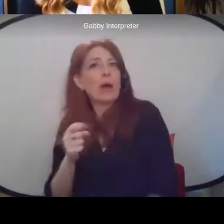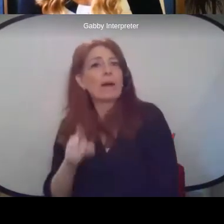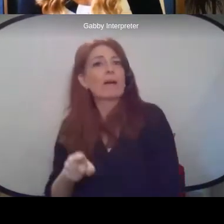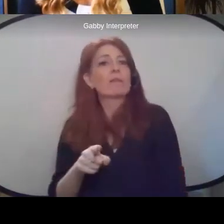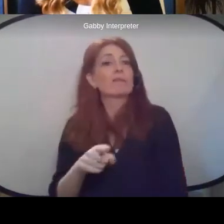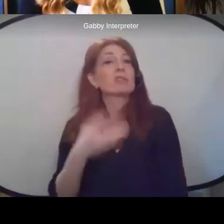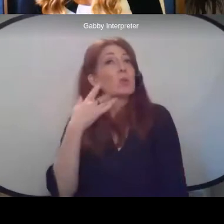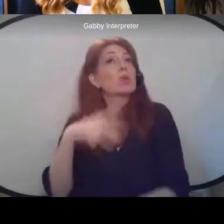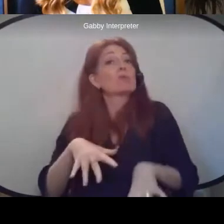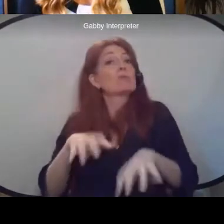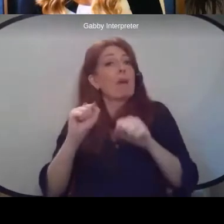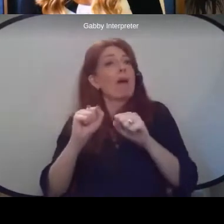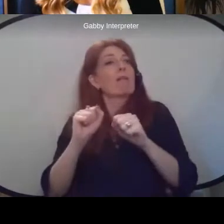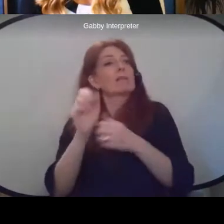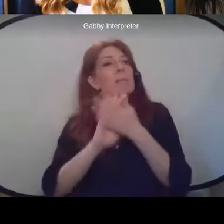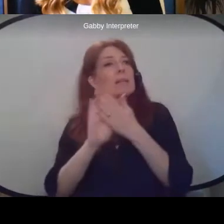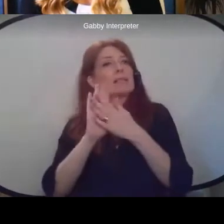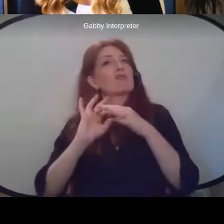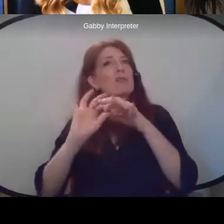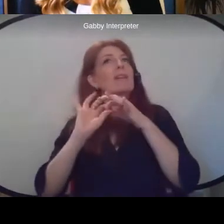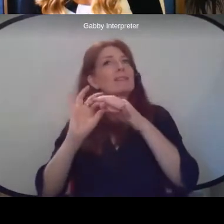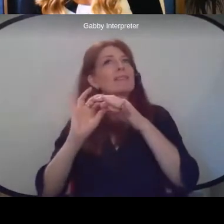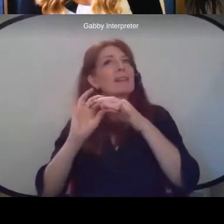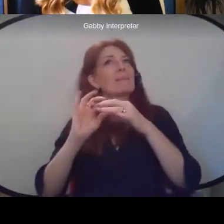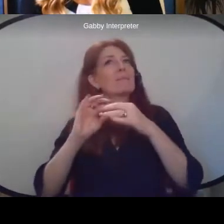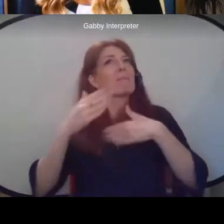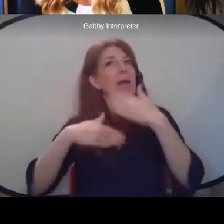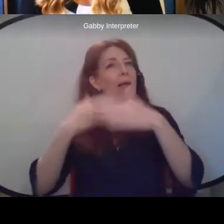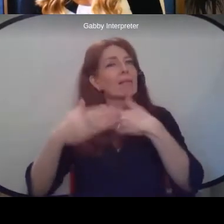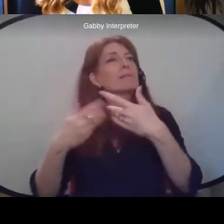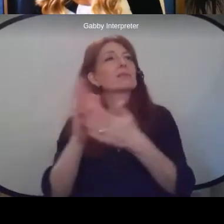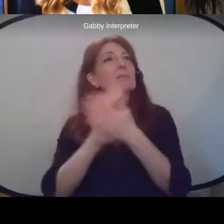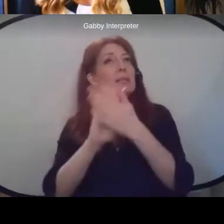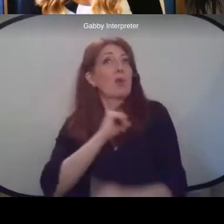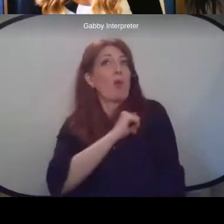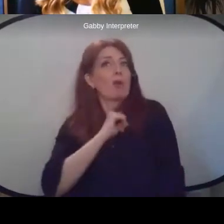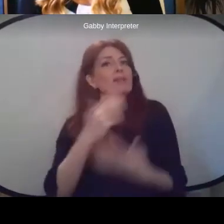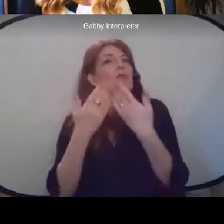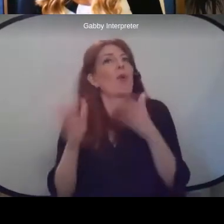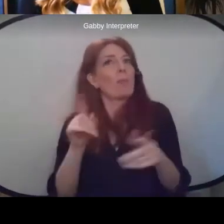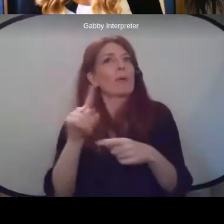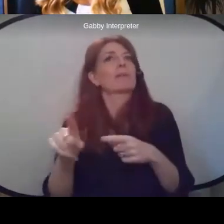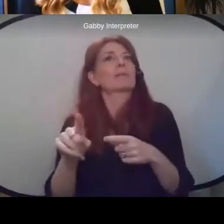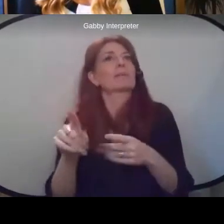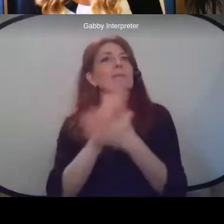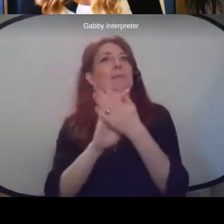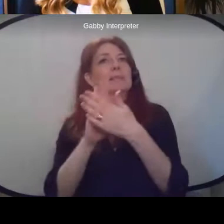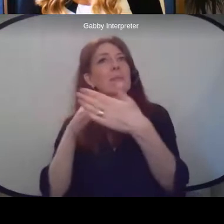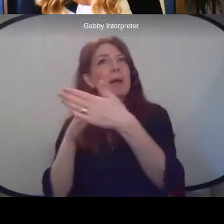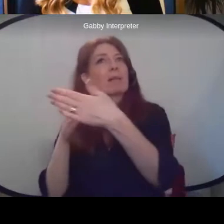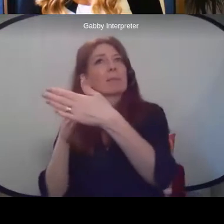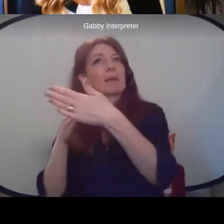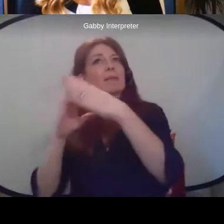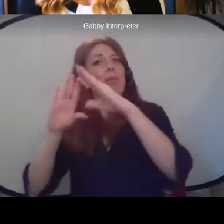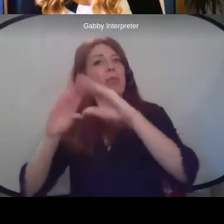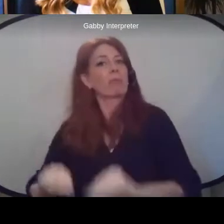relationship so you can be honest with each other, overcome all the issues, break down the barriers, and for mutual success for